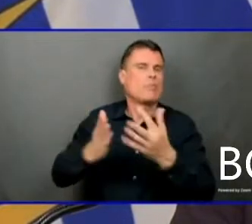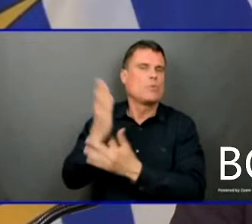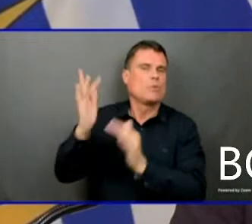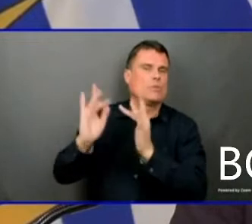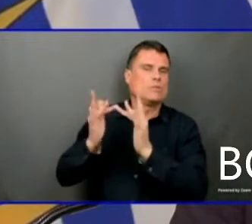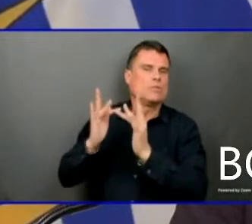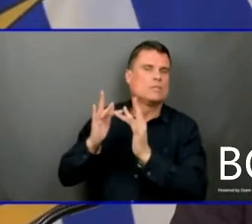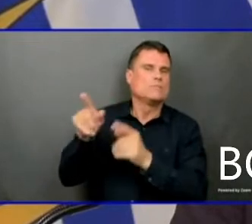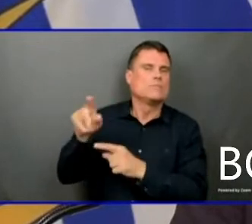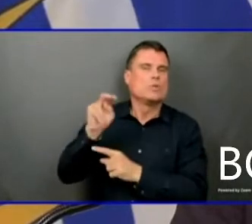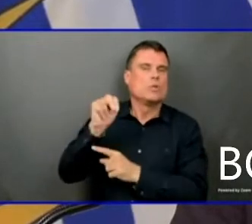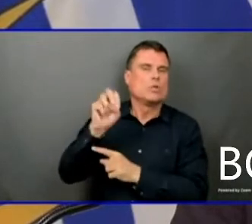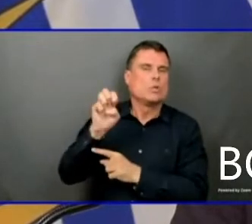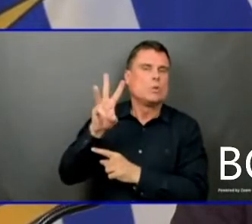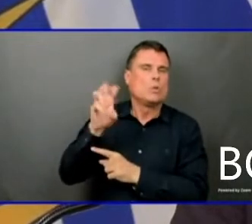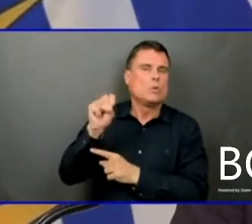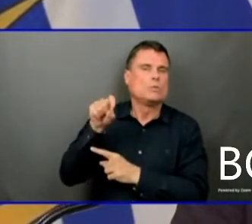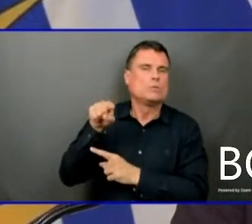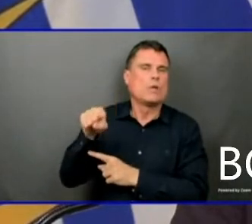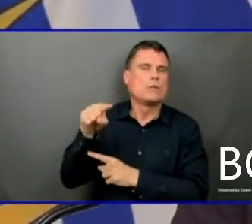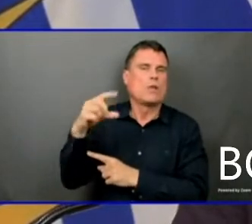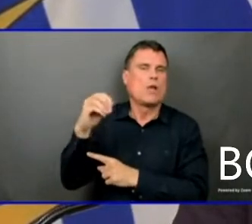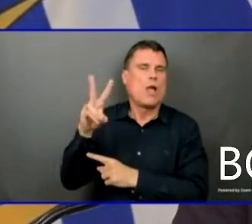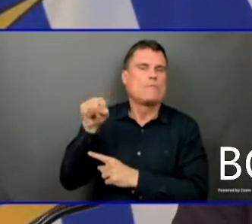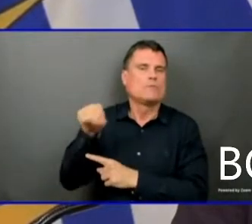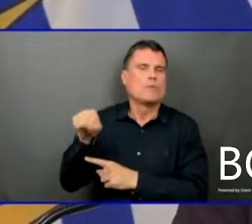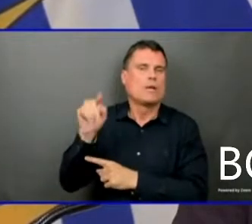news.gov.bc.ca. Last question goes to Tanya Fletcher, CBC.